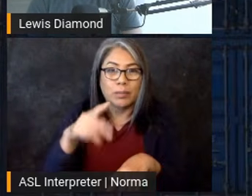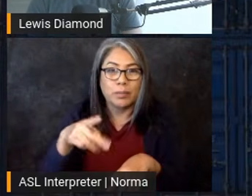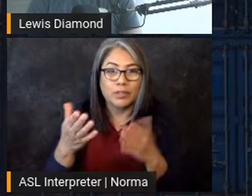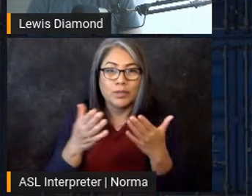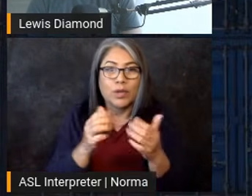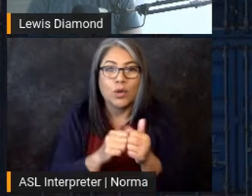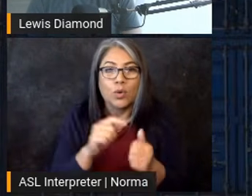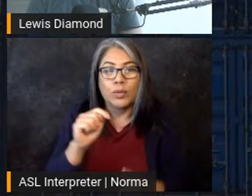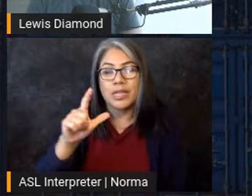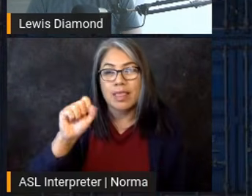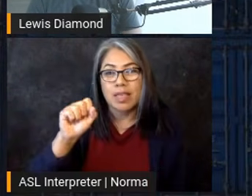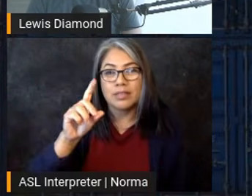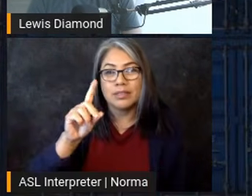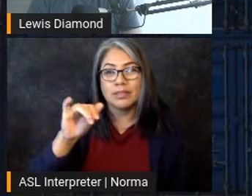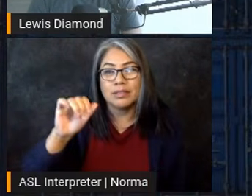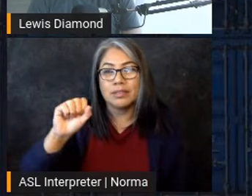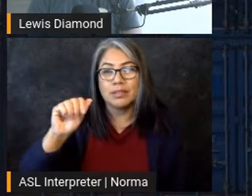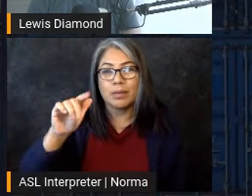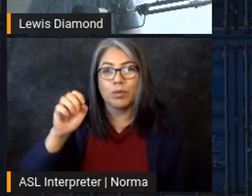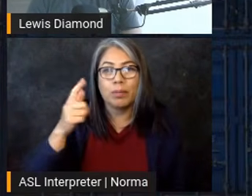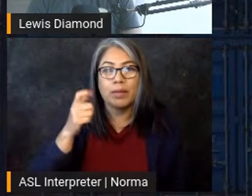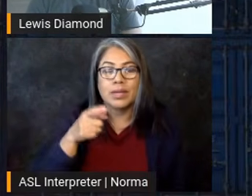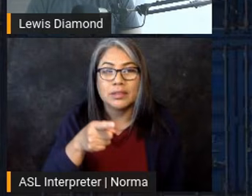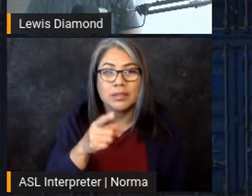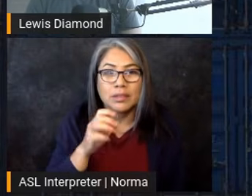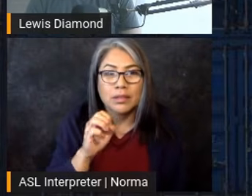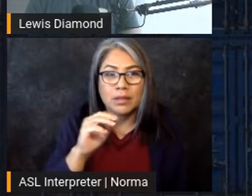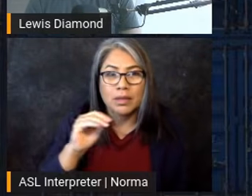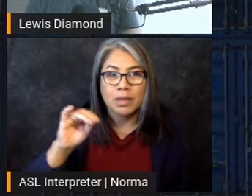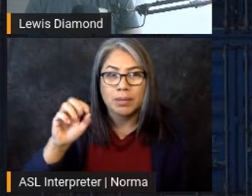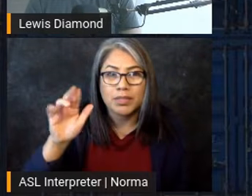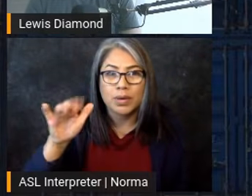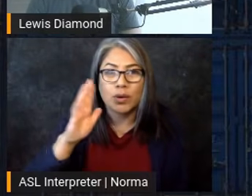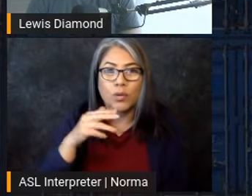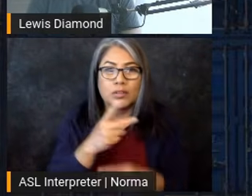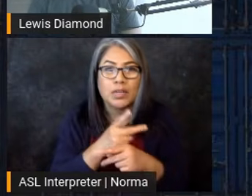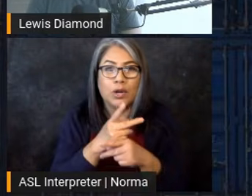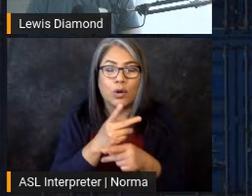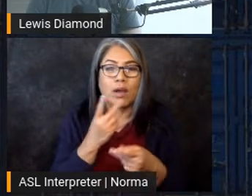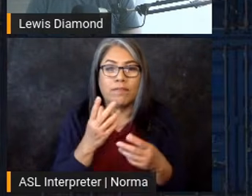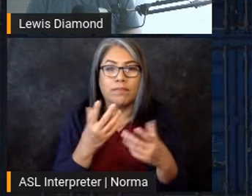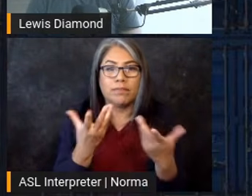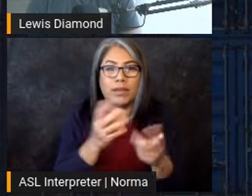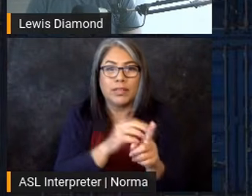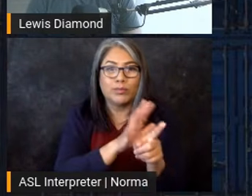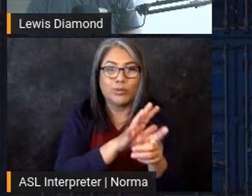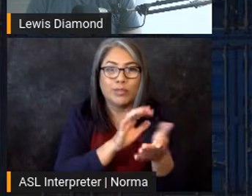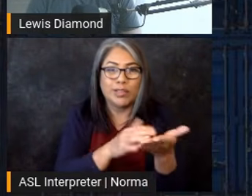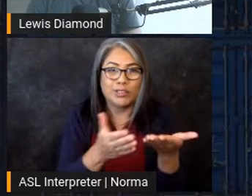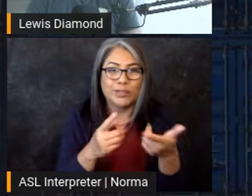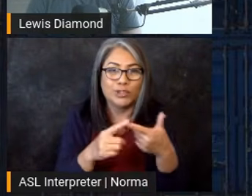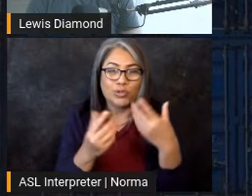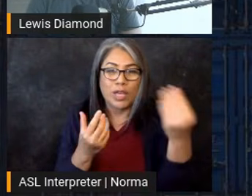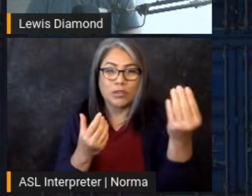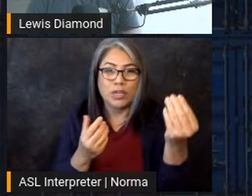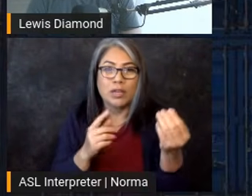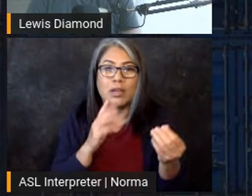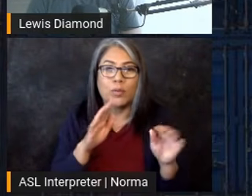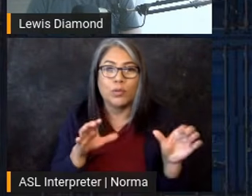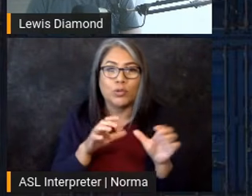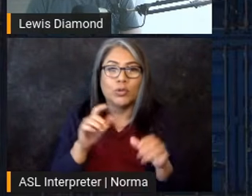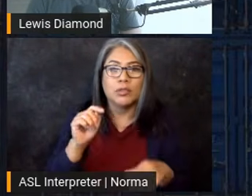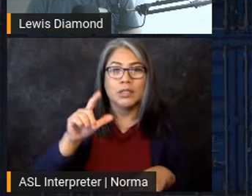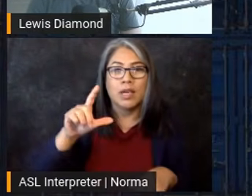because emissary will take care of exposing that service to the outside, and it will do TLS